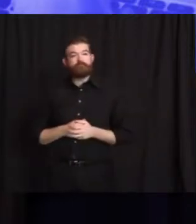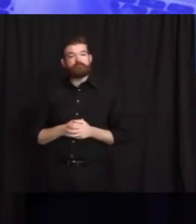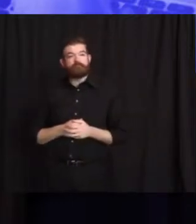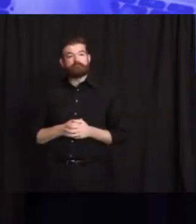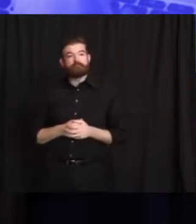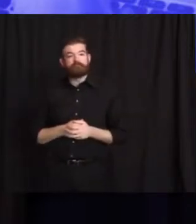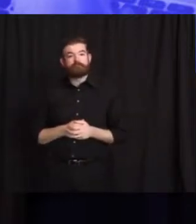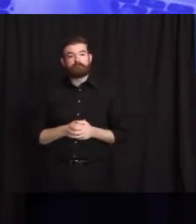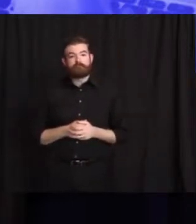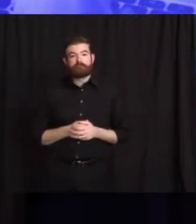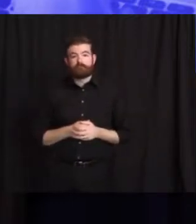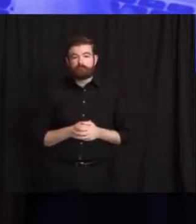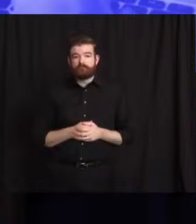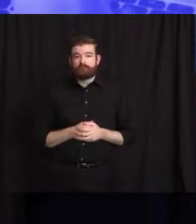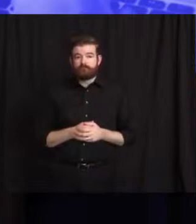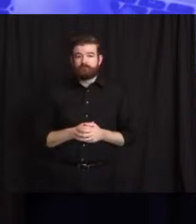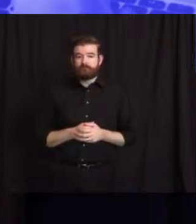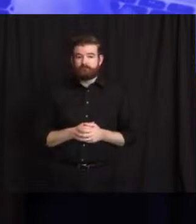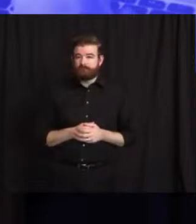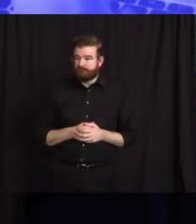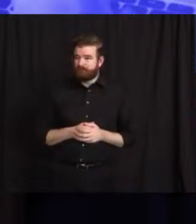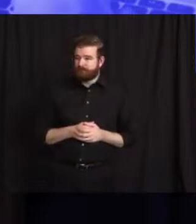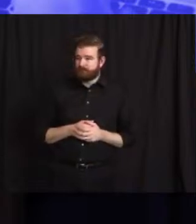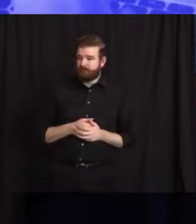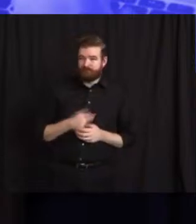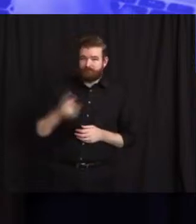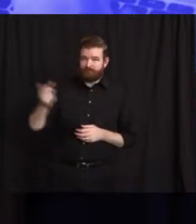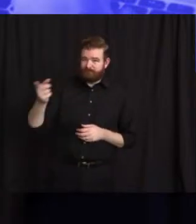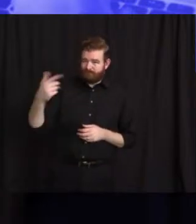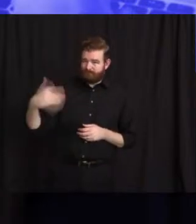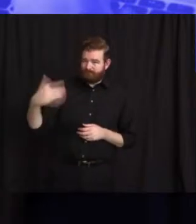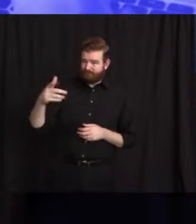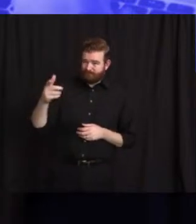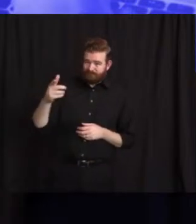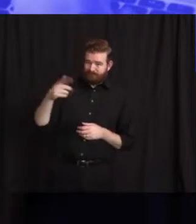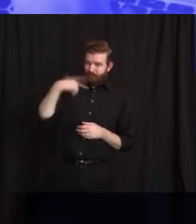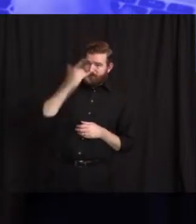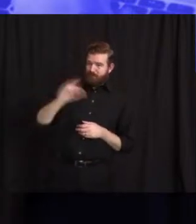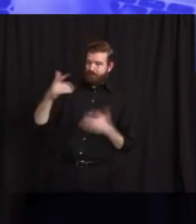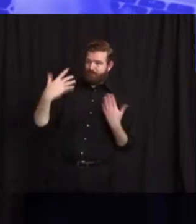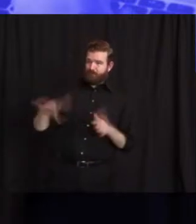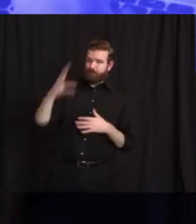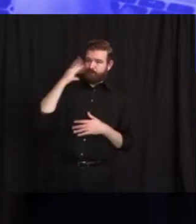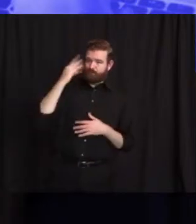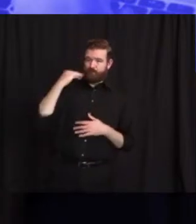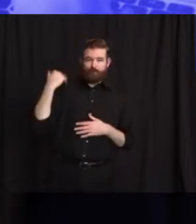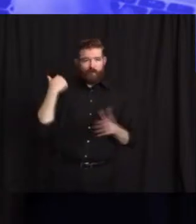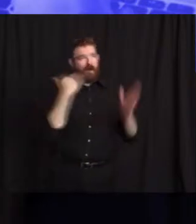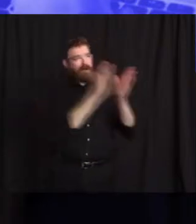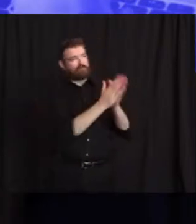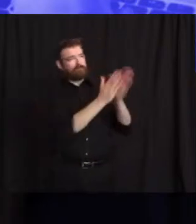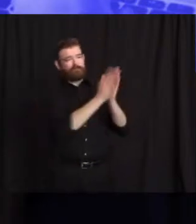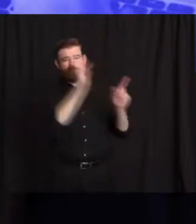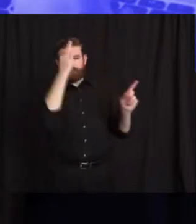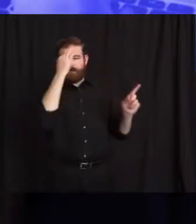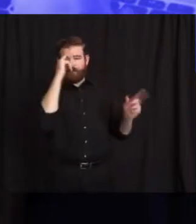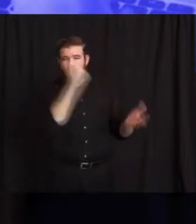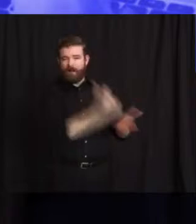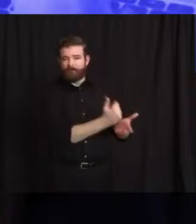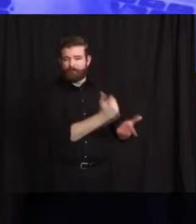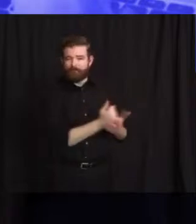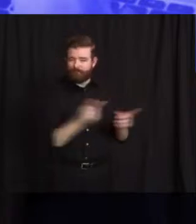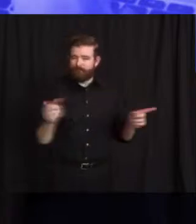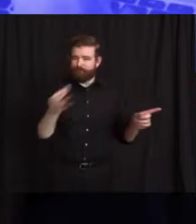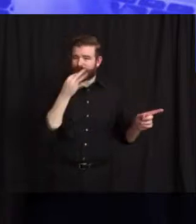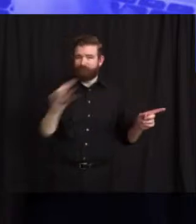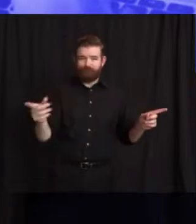The budget report we will be releasing a little later today is designed to serve as a roadmap to help New Jersey begin to navigate